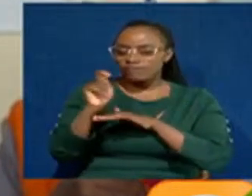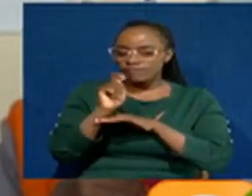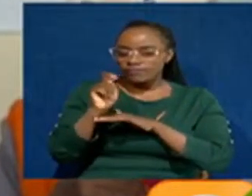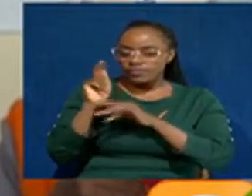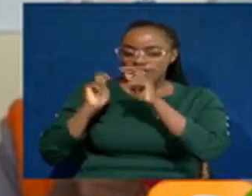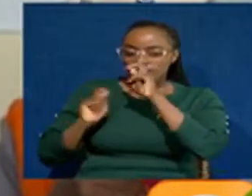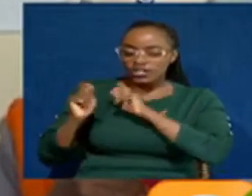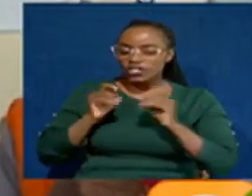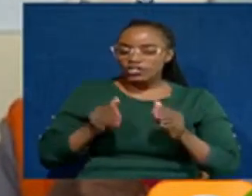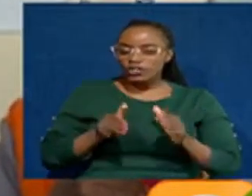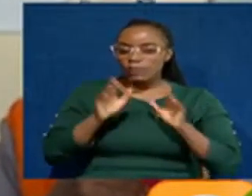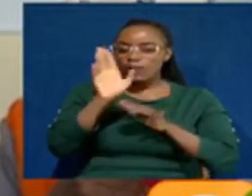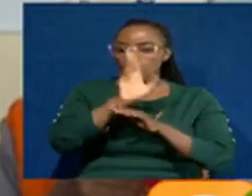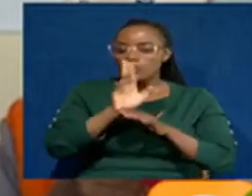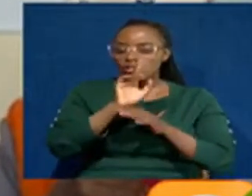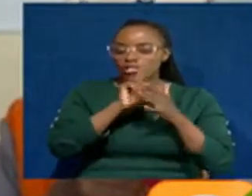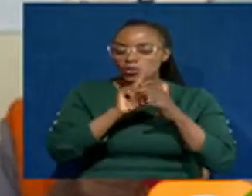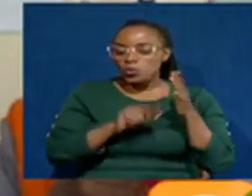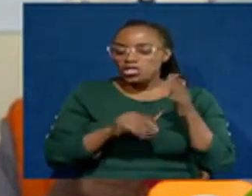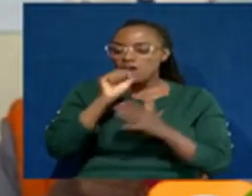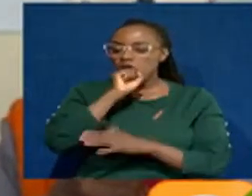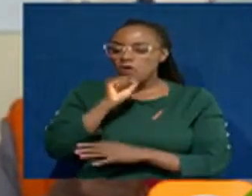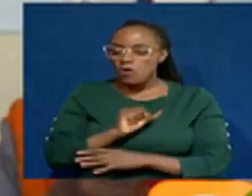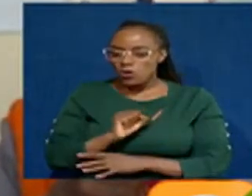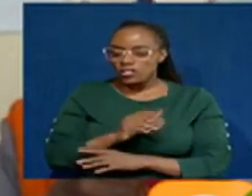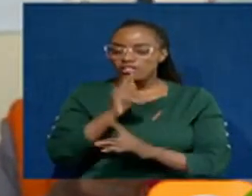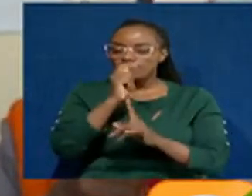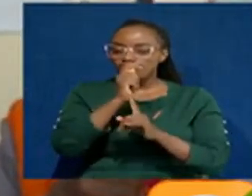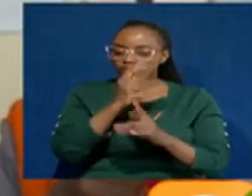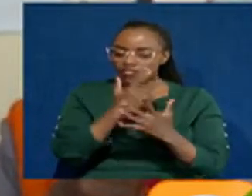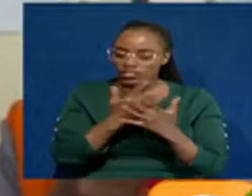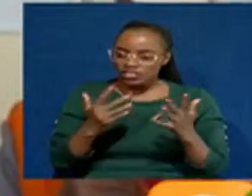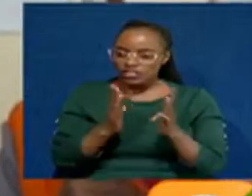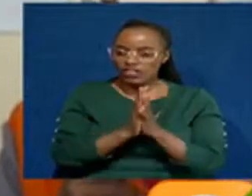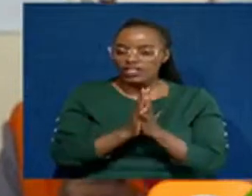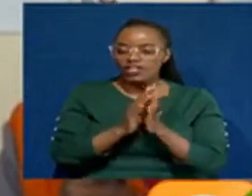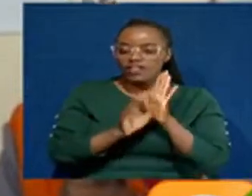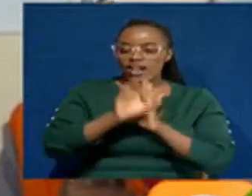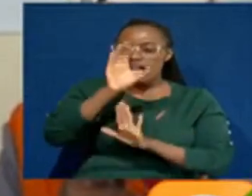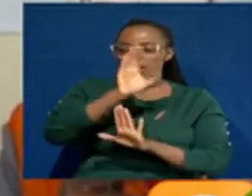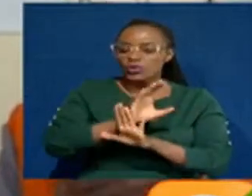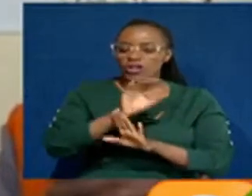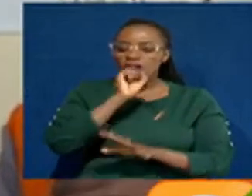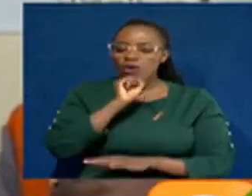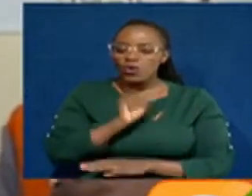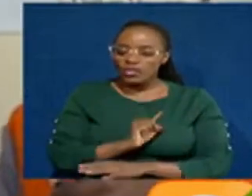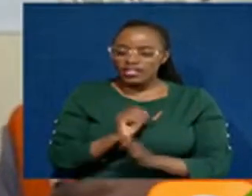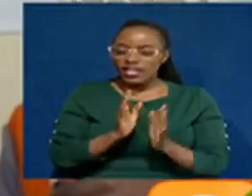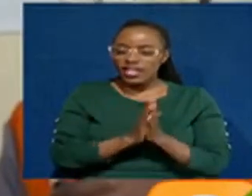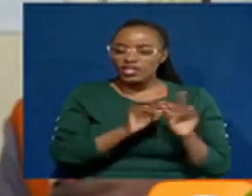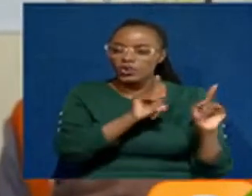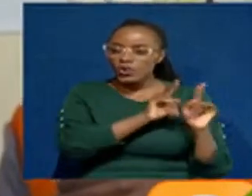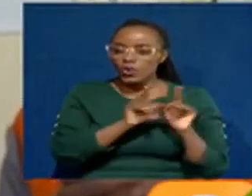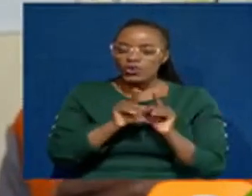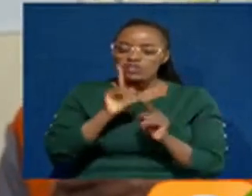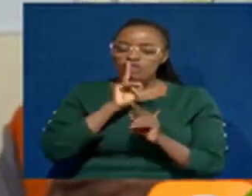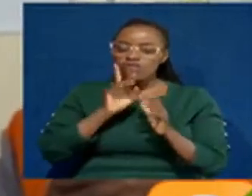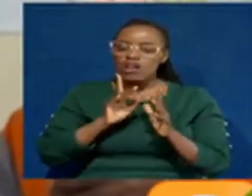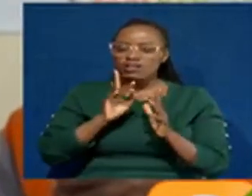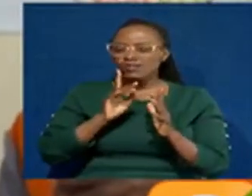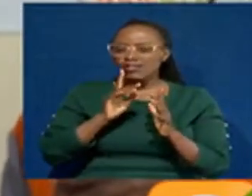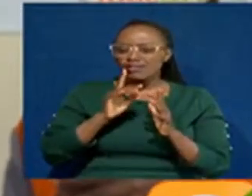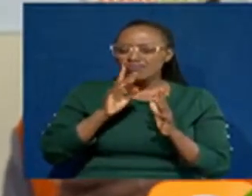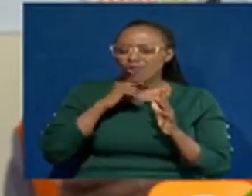traditional methods, using outdated equipment, outdated curricula, and instructors that are not